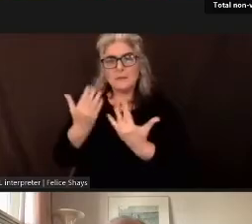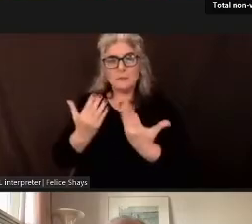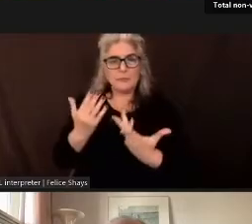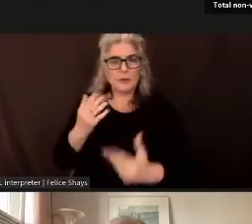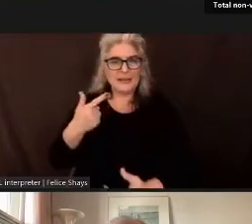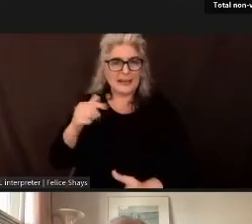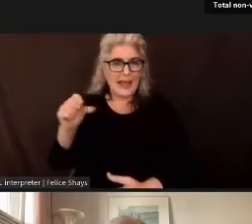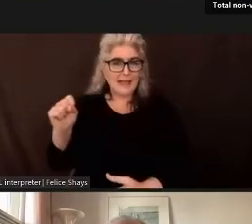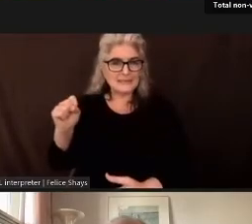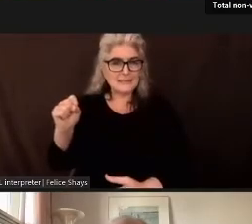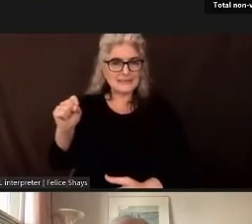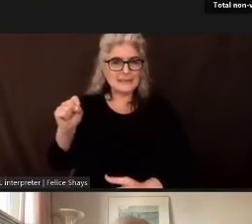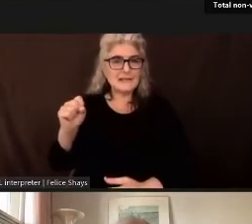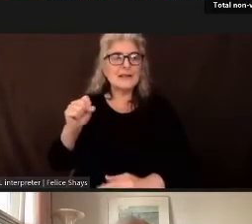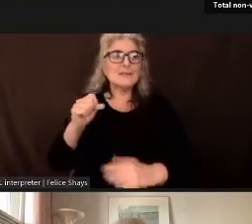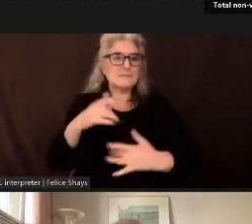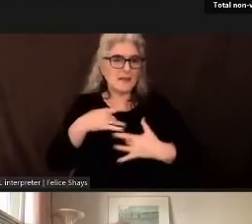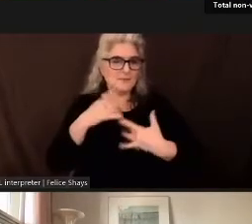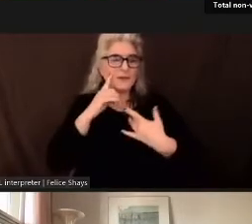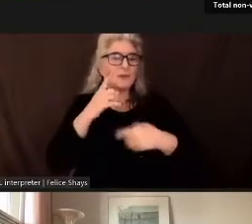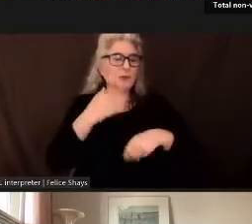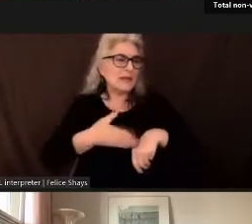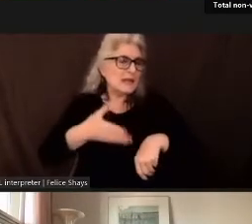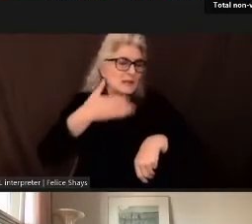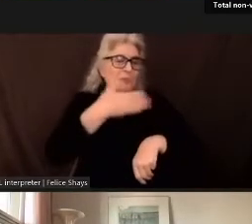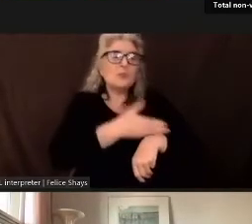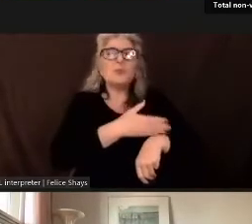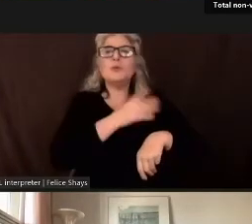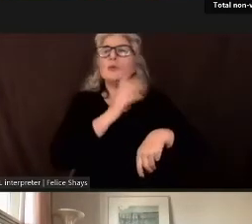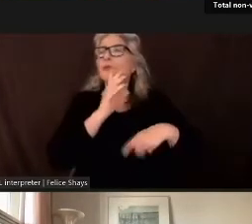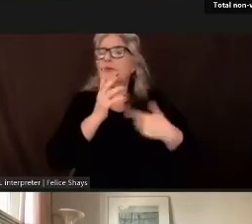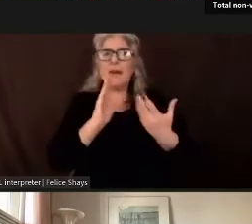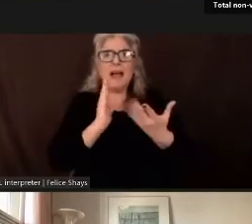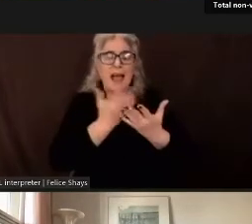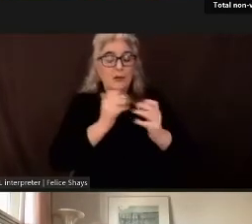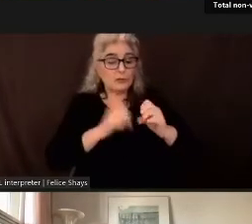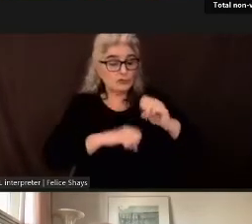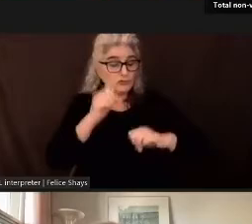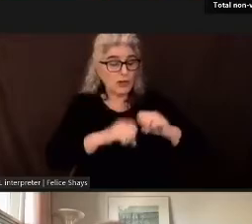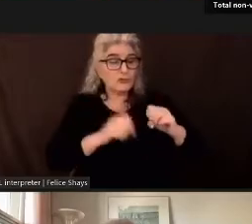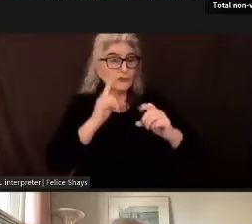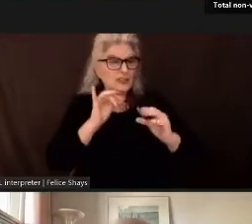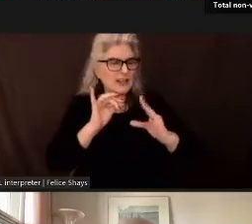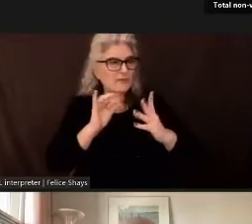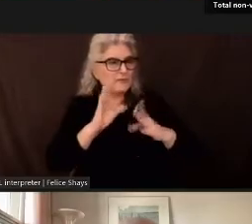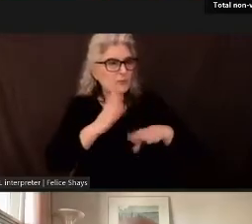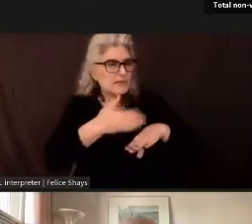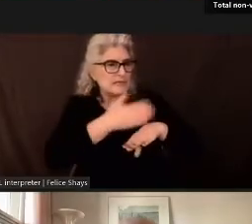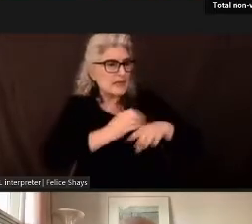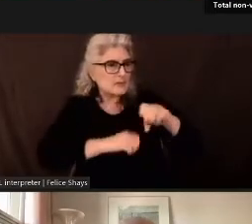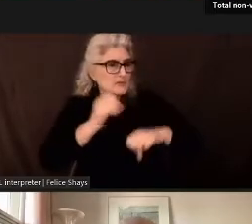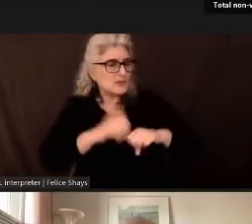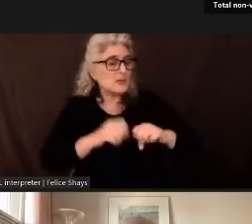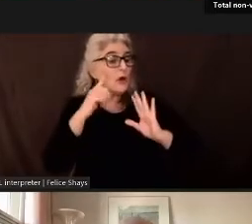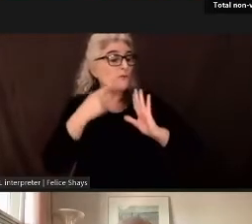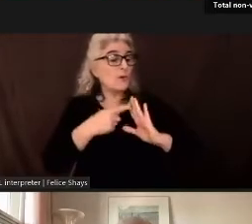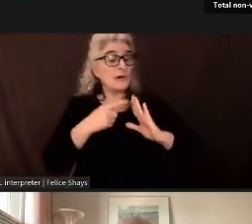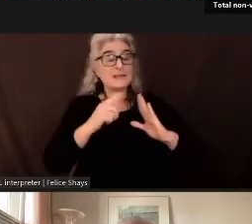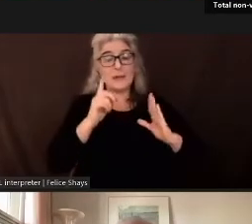do it better if we integrate better and better that structure of, for example, microgrids, not just